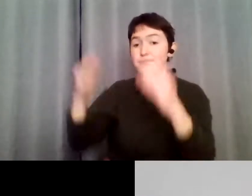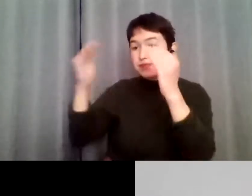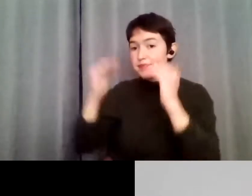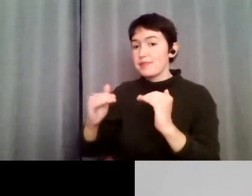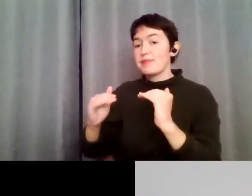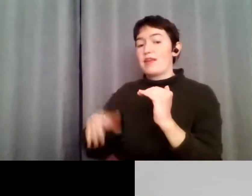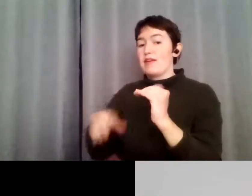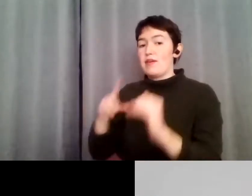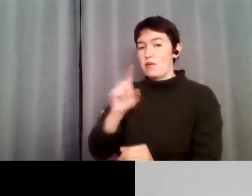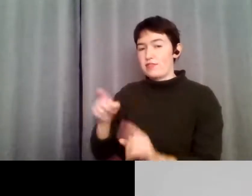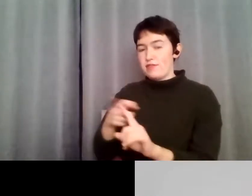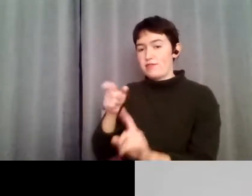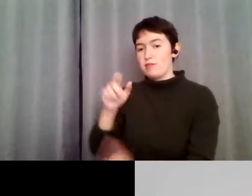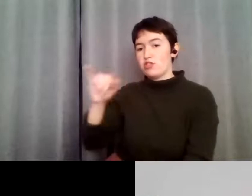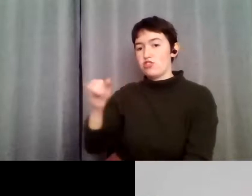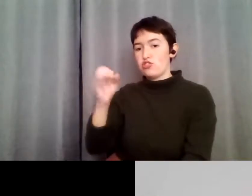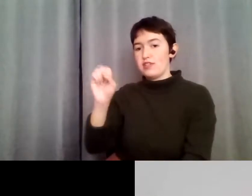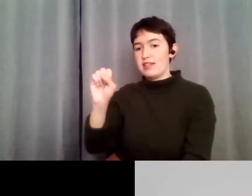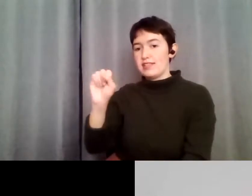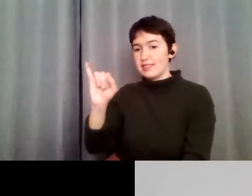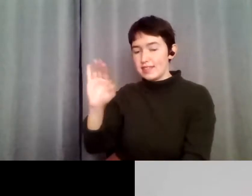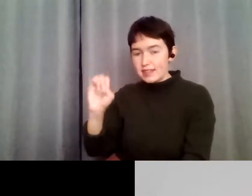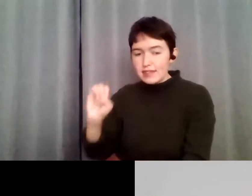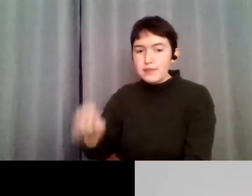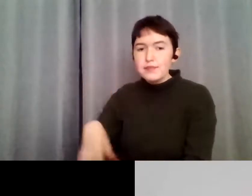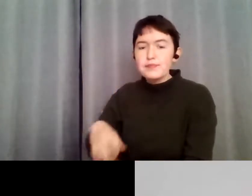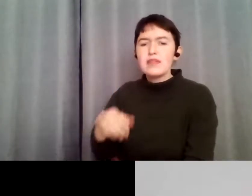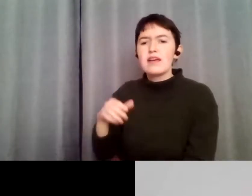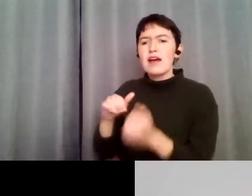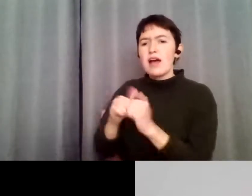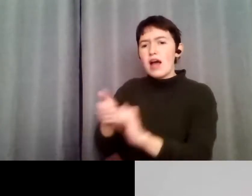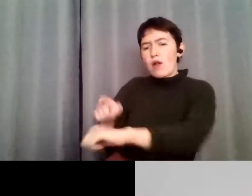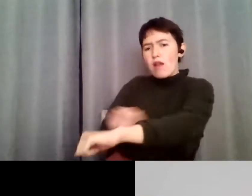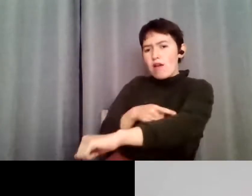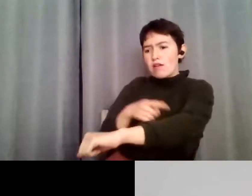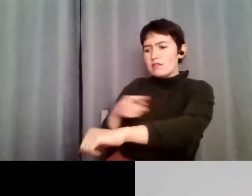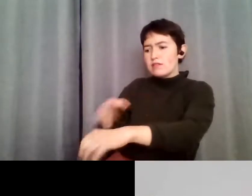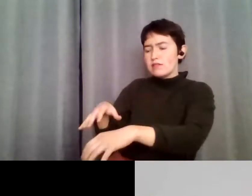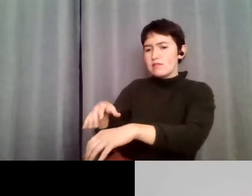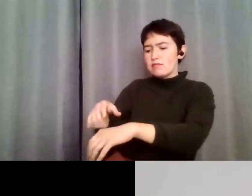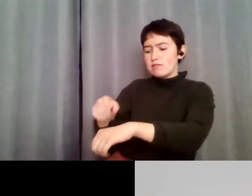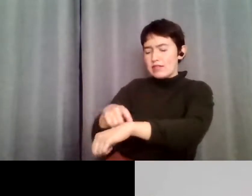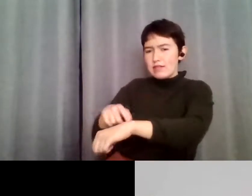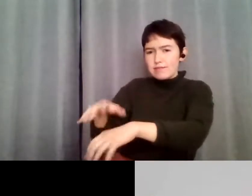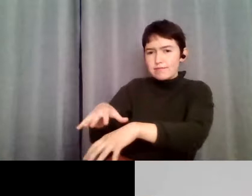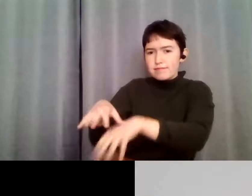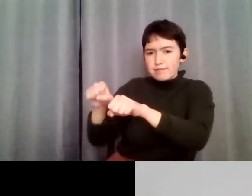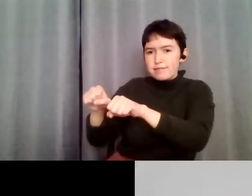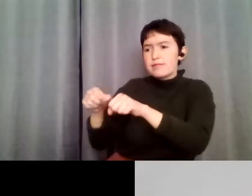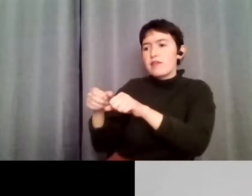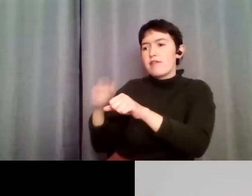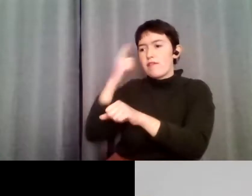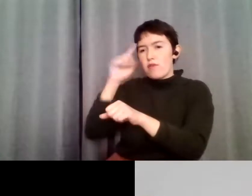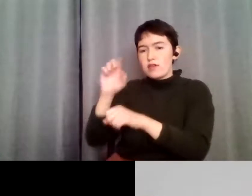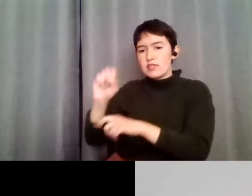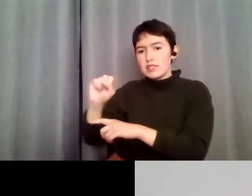these instruments that are monitoring the moon back to us? Oh, that's a wonderful question. I